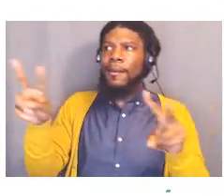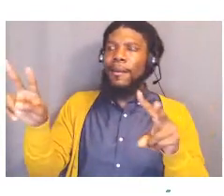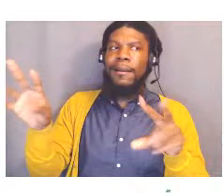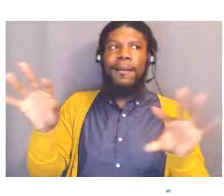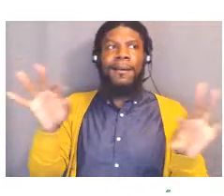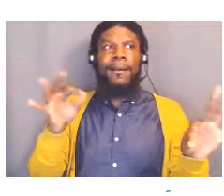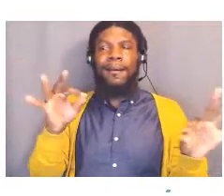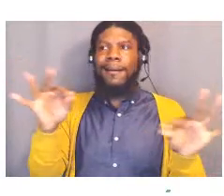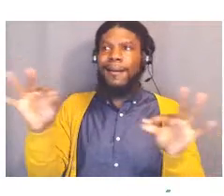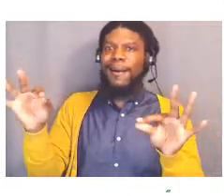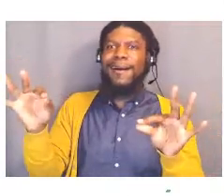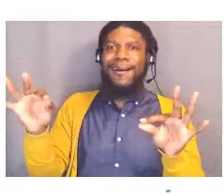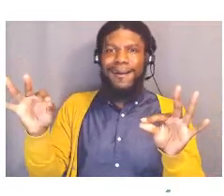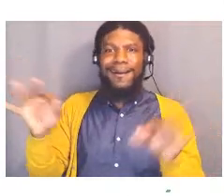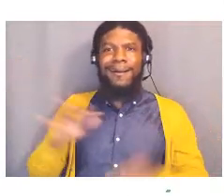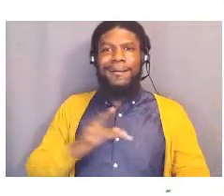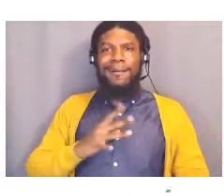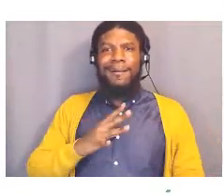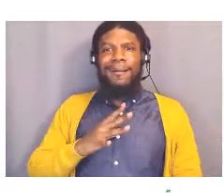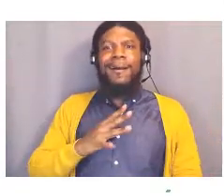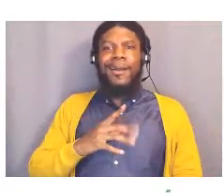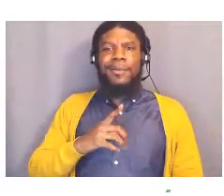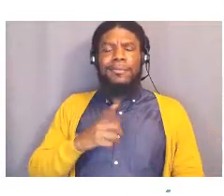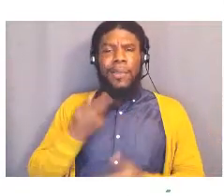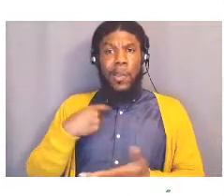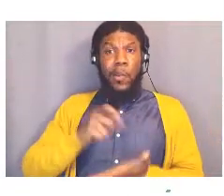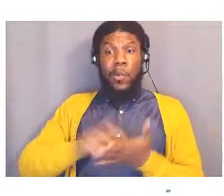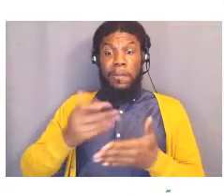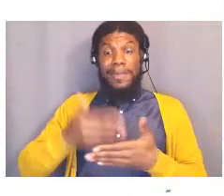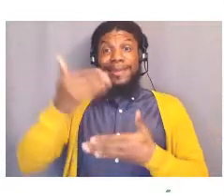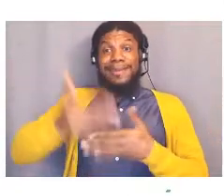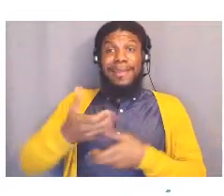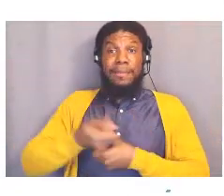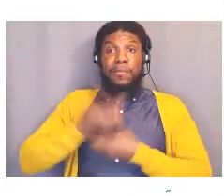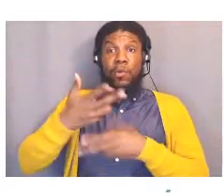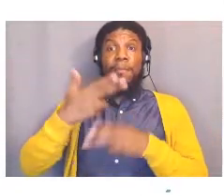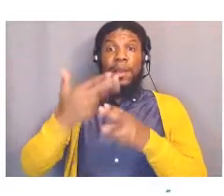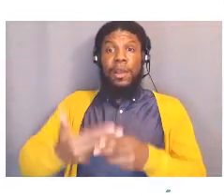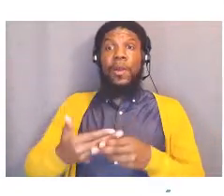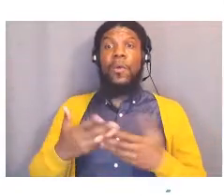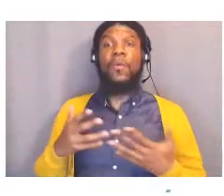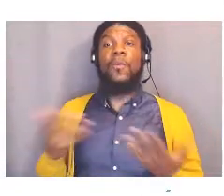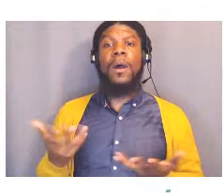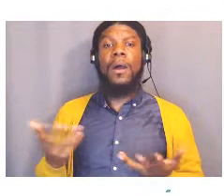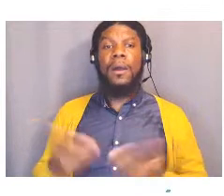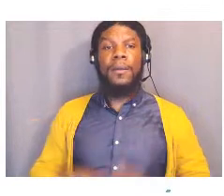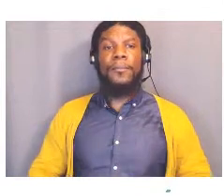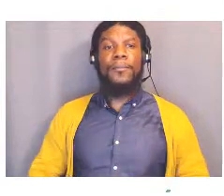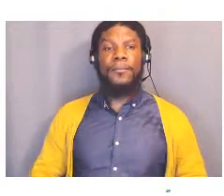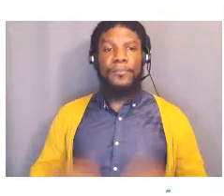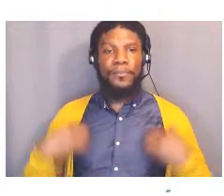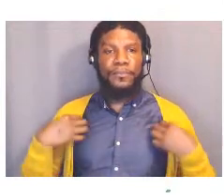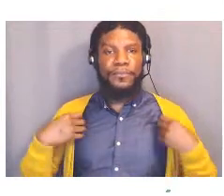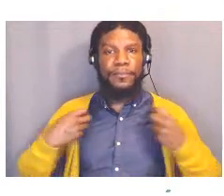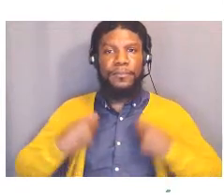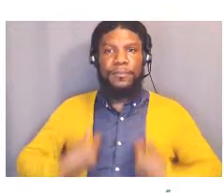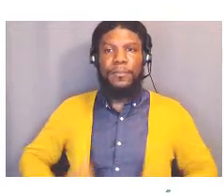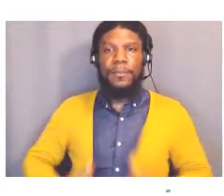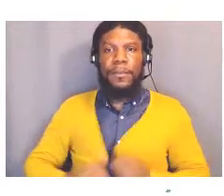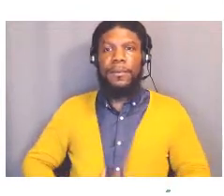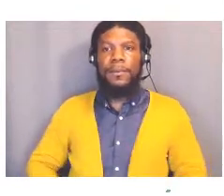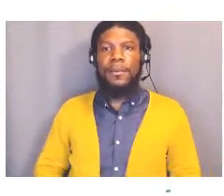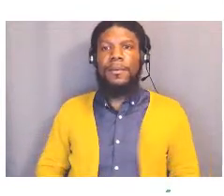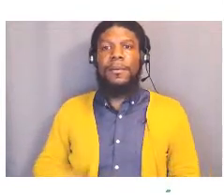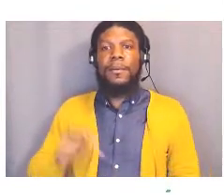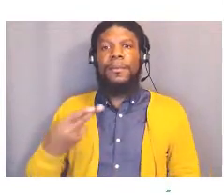It inspired me to write this next poem that I called The Ballad of the